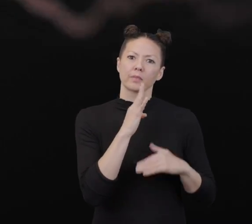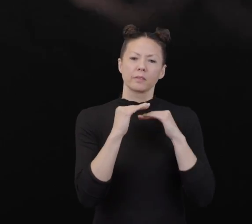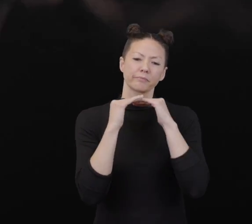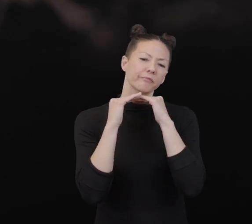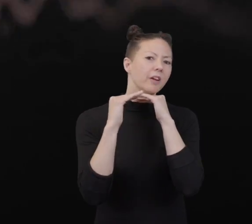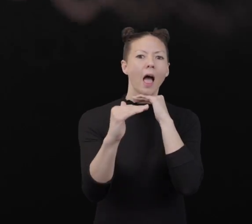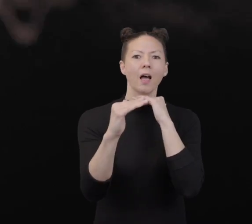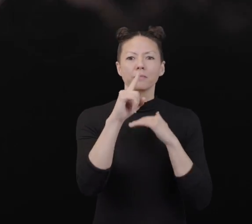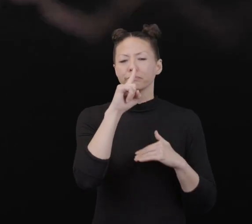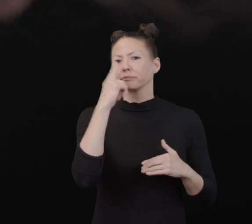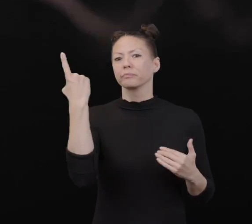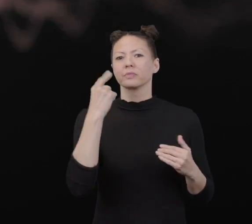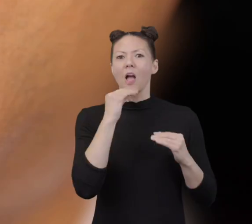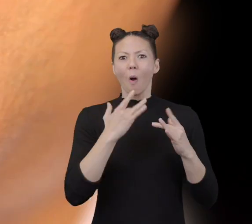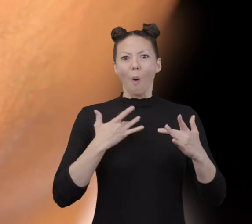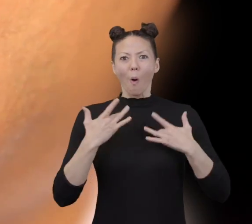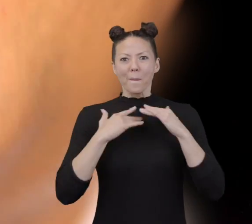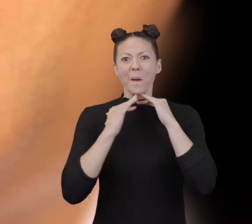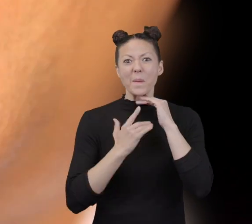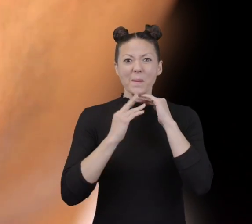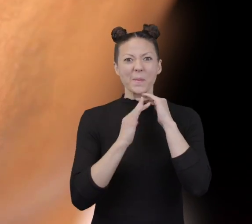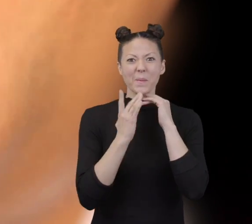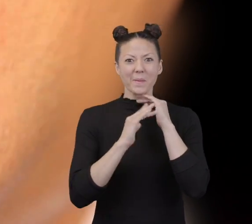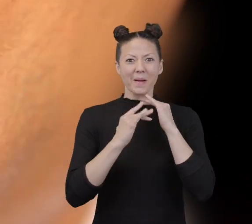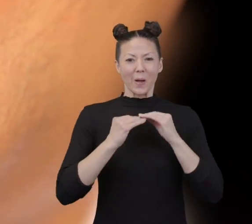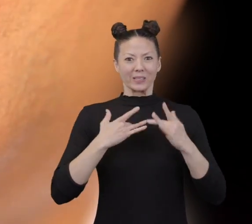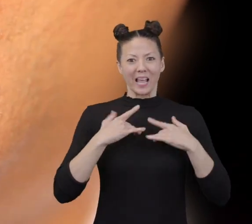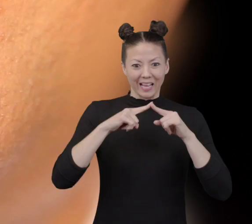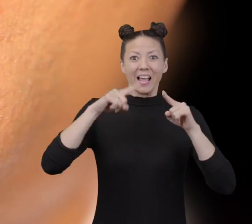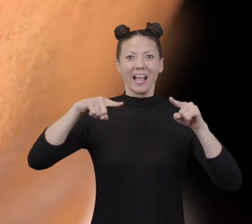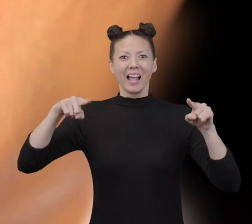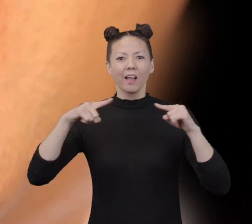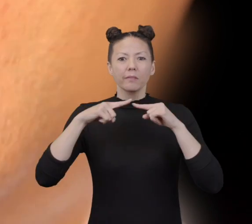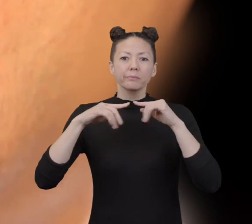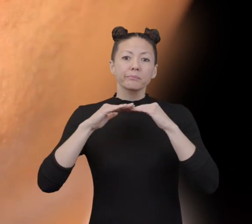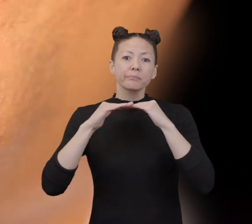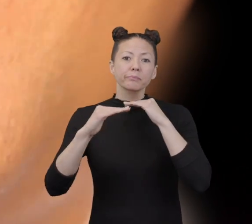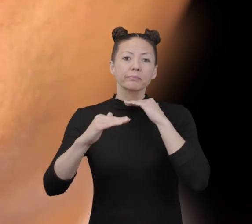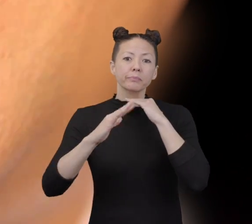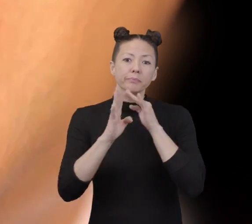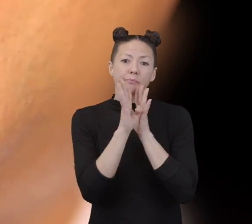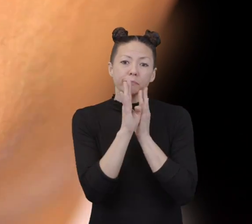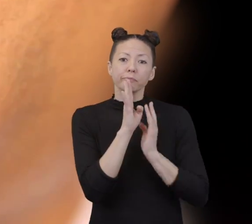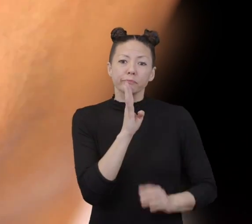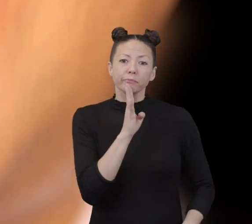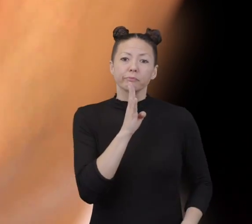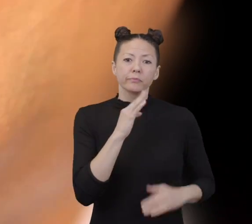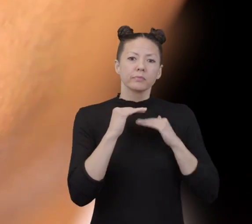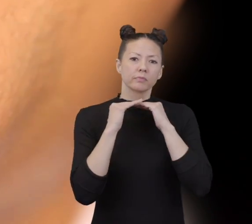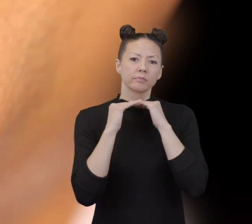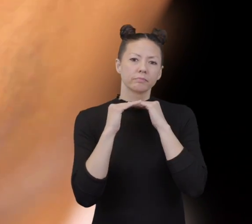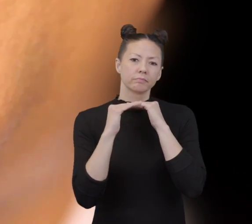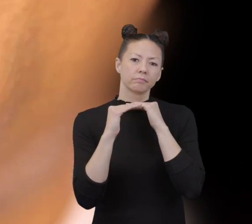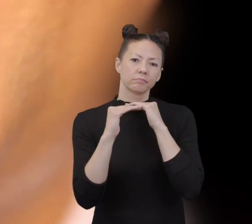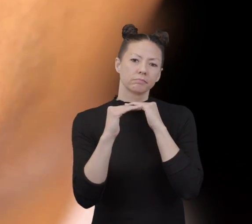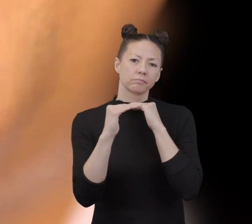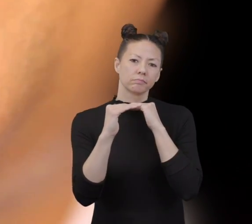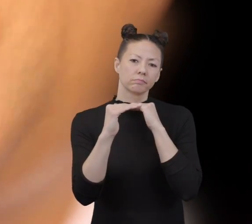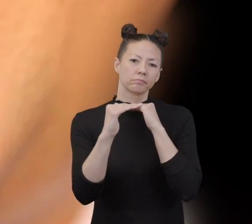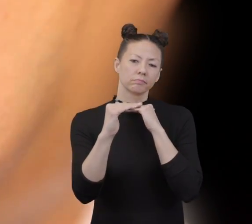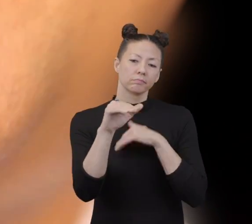boring. Their voice might sound like this. Would that be boring to listen to?